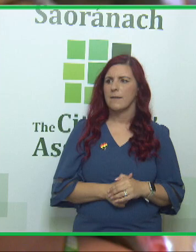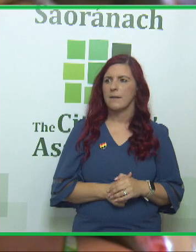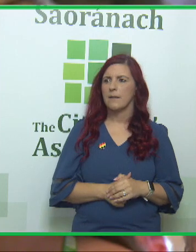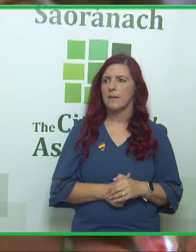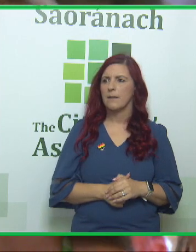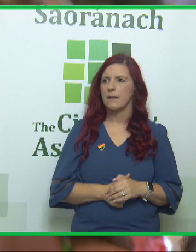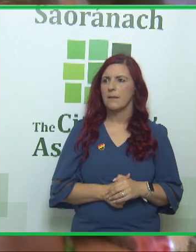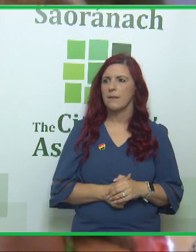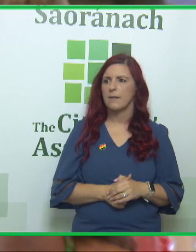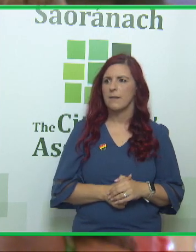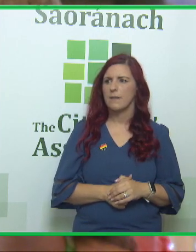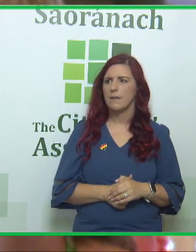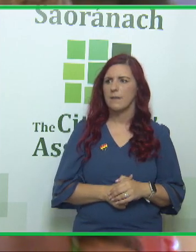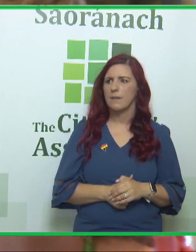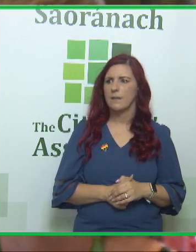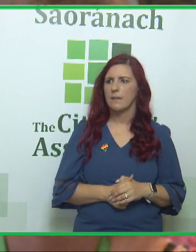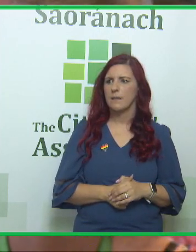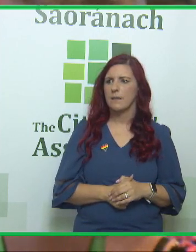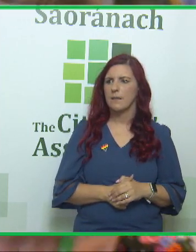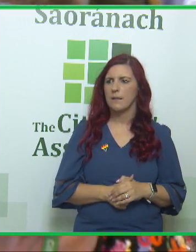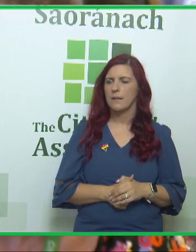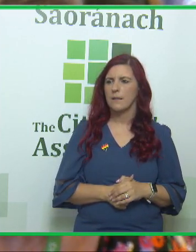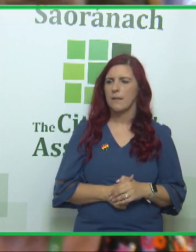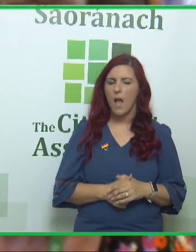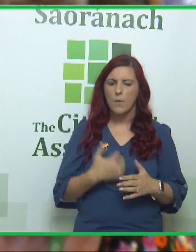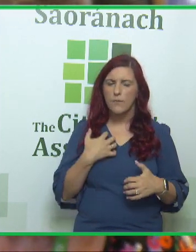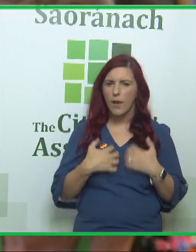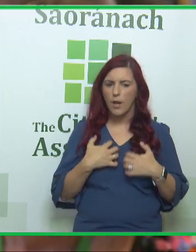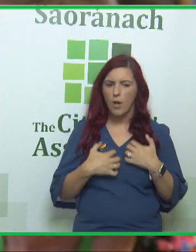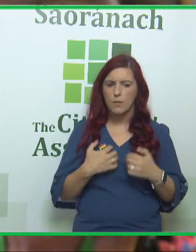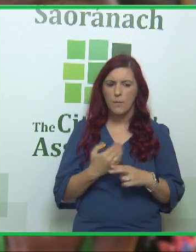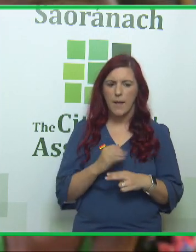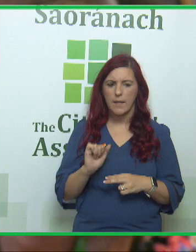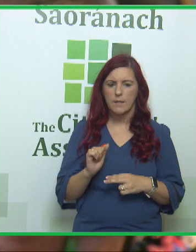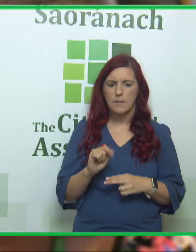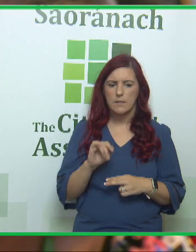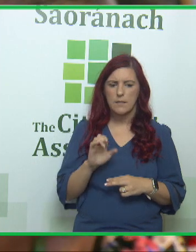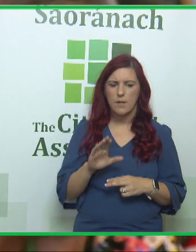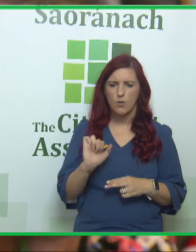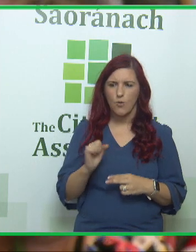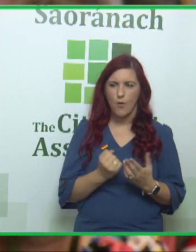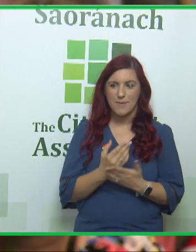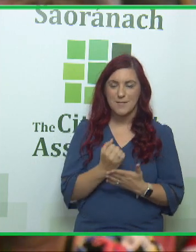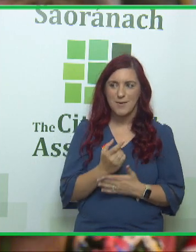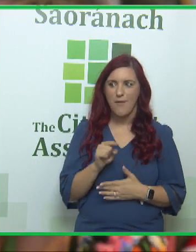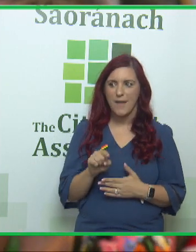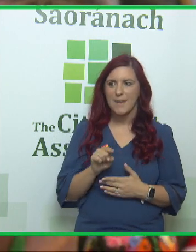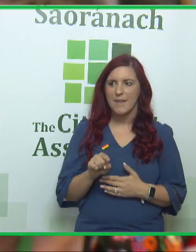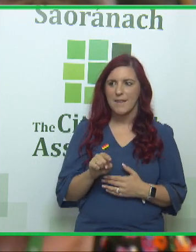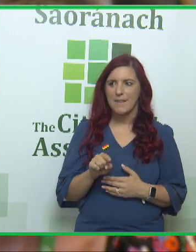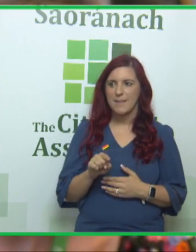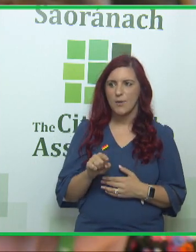And I wouldn't take very long. I was really encouraged by the story of Daniel, and it seems like we really have a